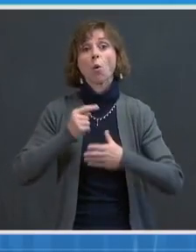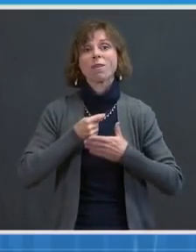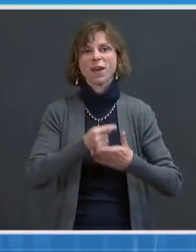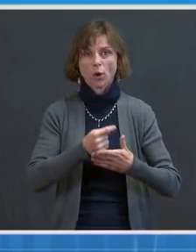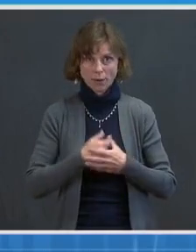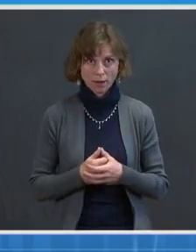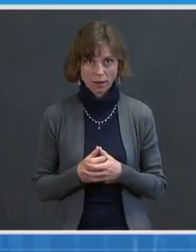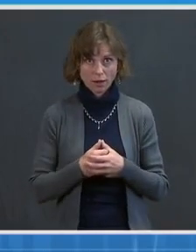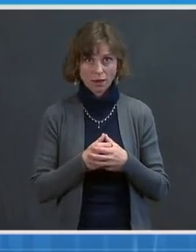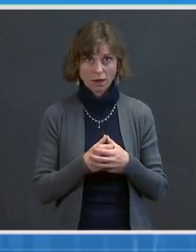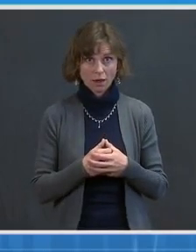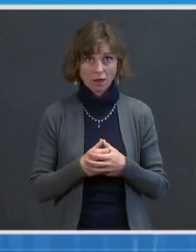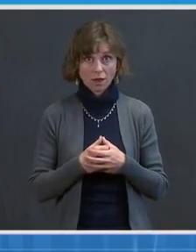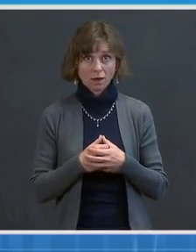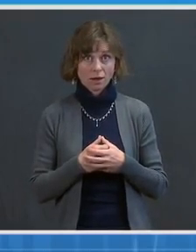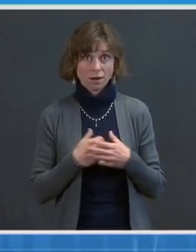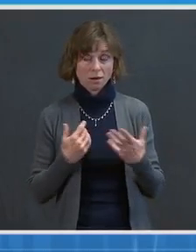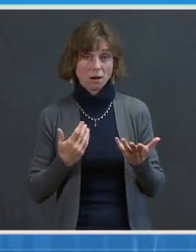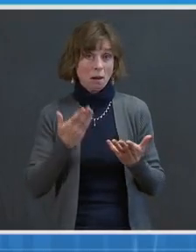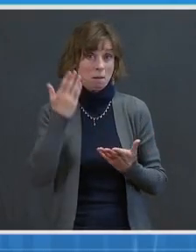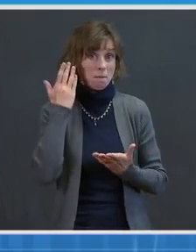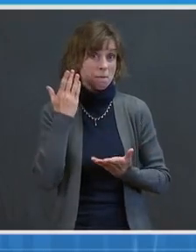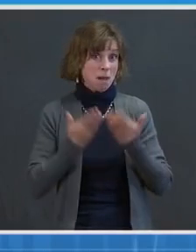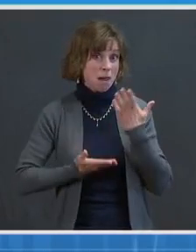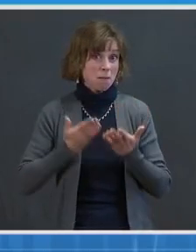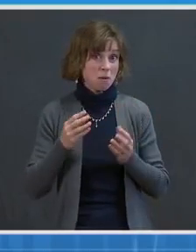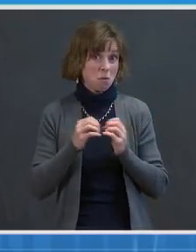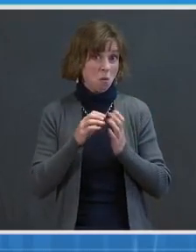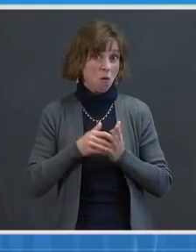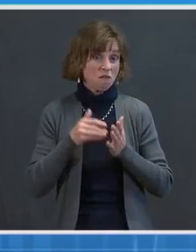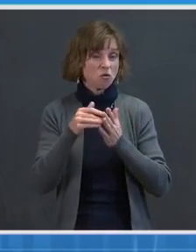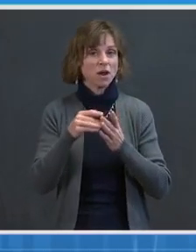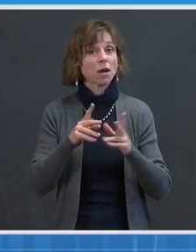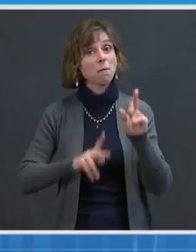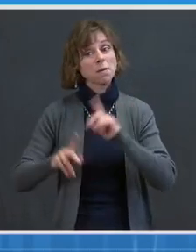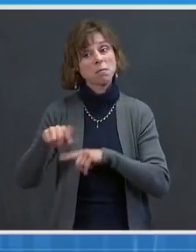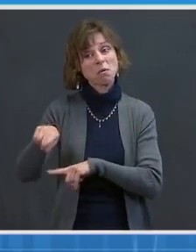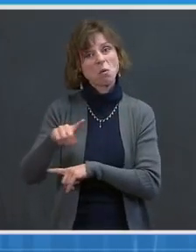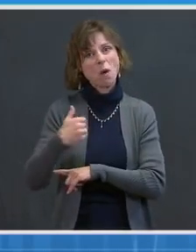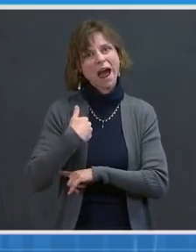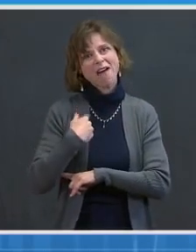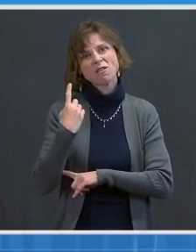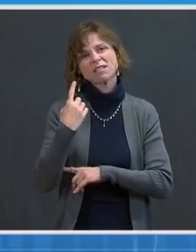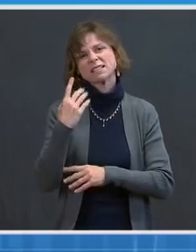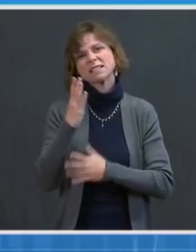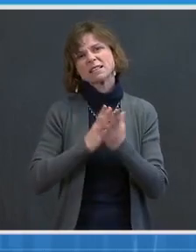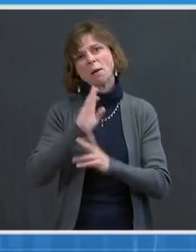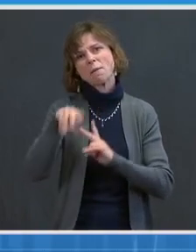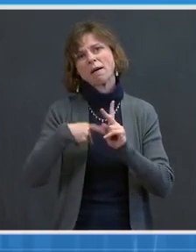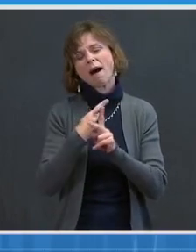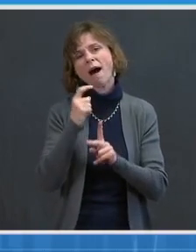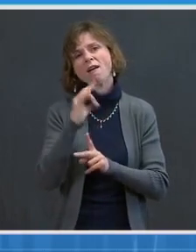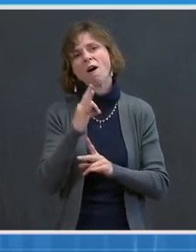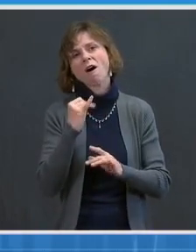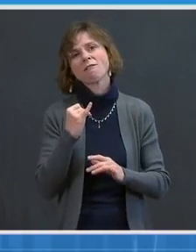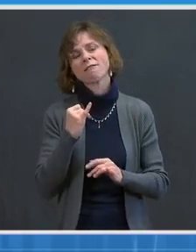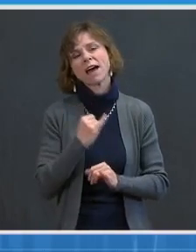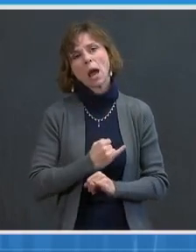neoplasm or maybe even more frequently to individuals with one form or another of an autoimmune